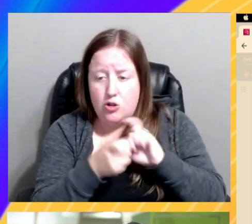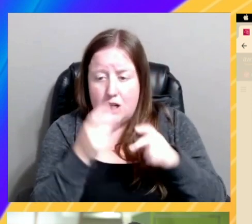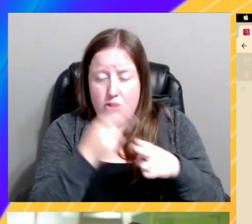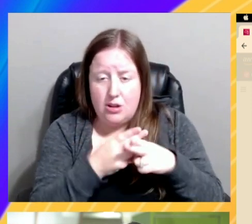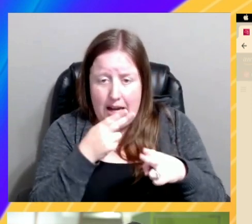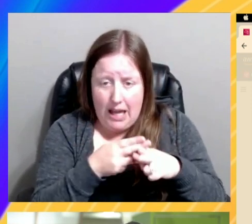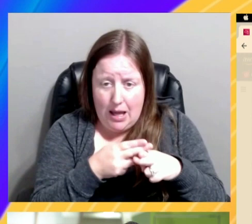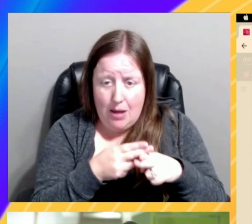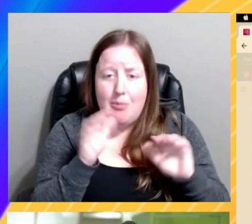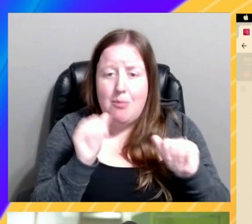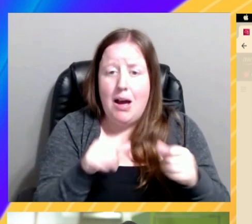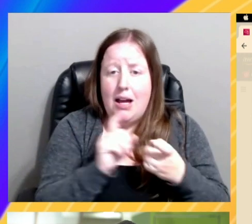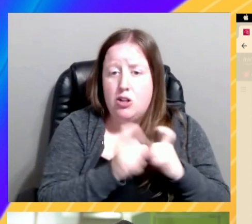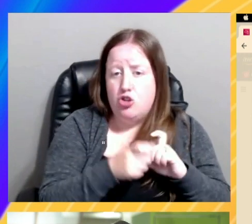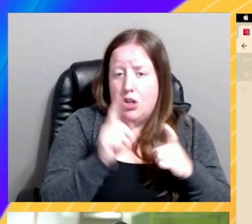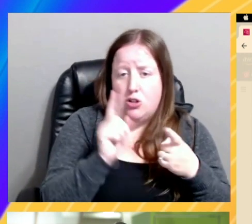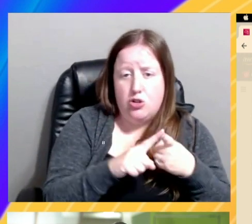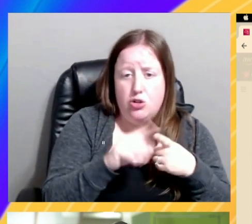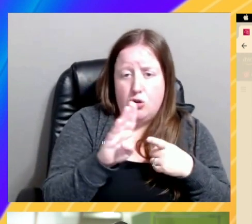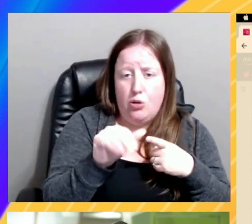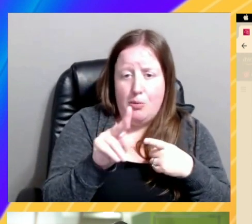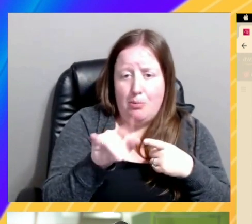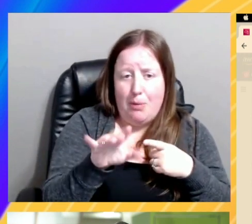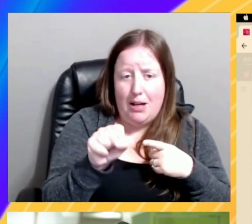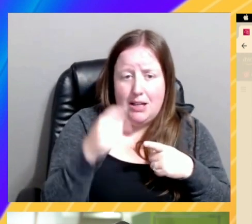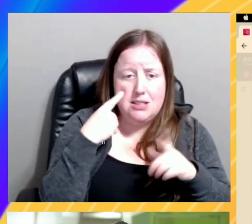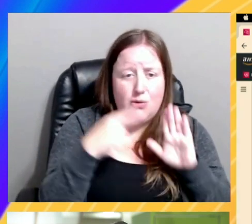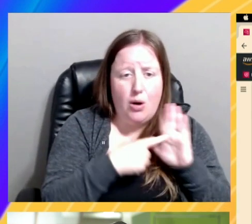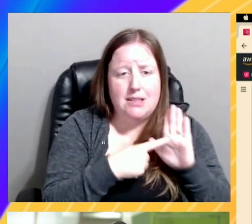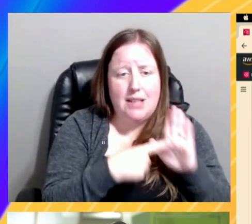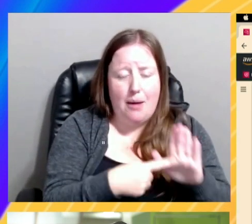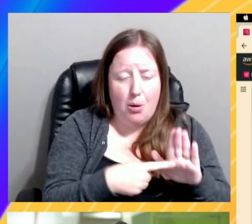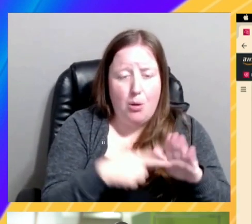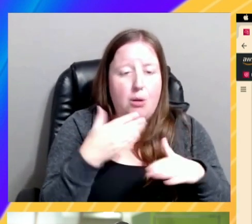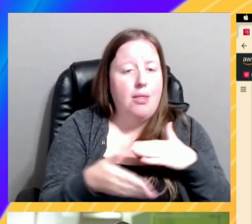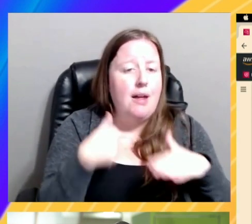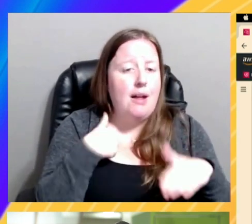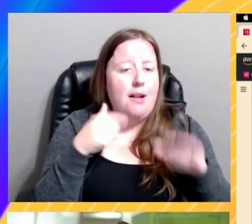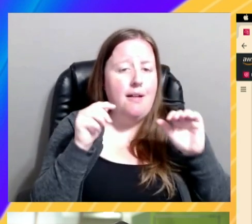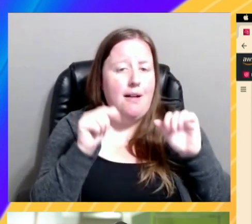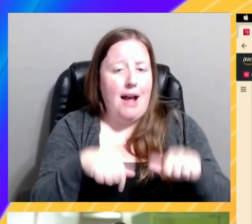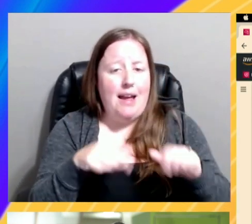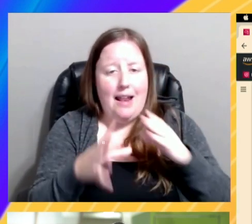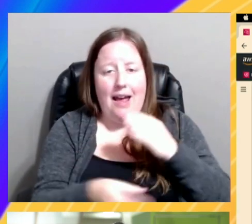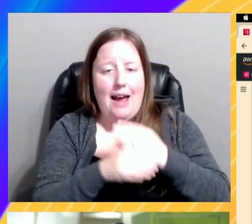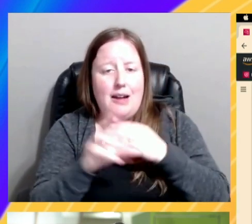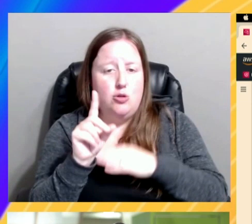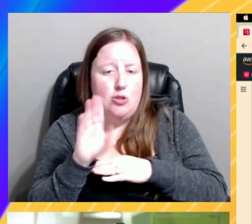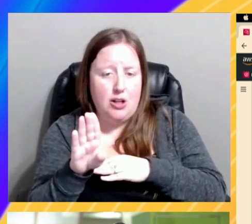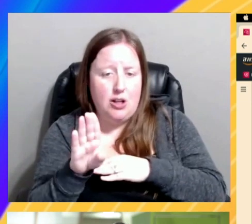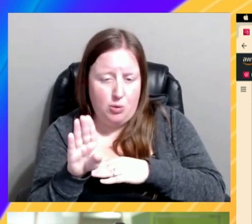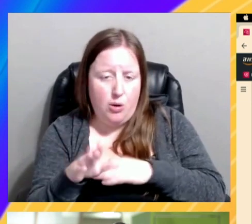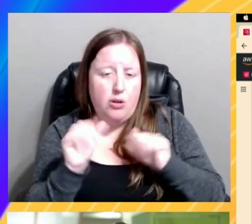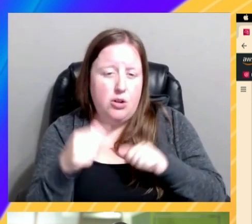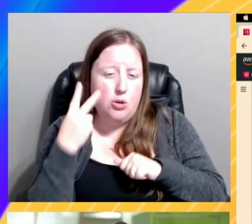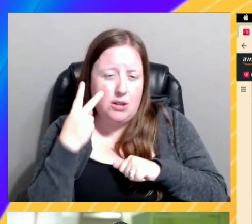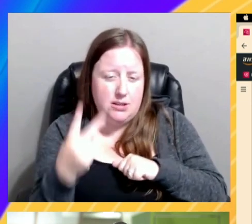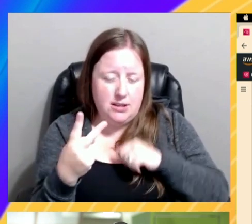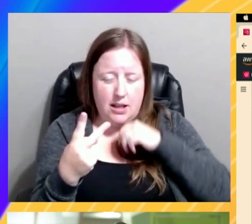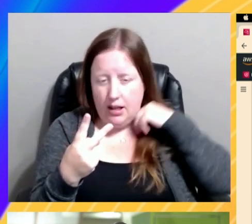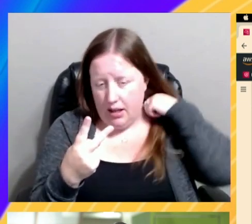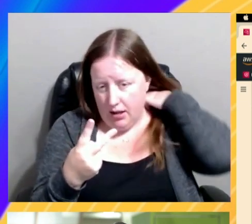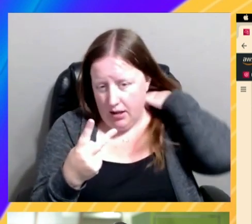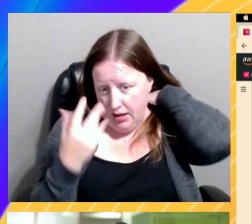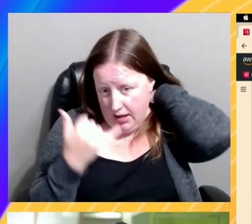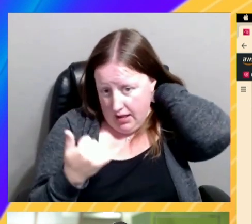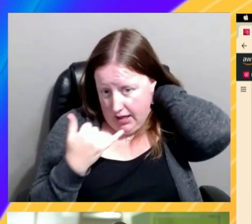it to bunnies, for example, and I can just do add to dashboard. So you see that we are going to now have a new